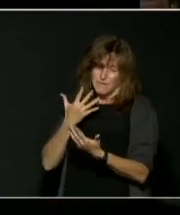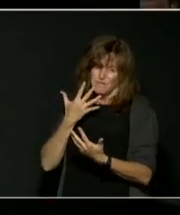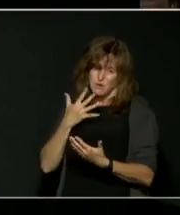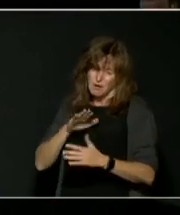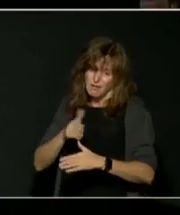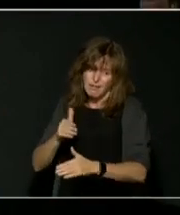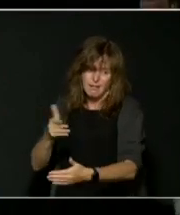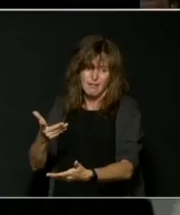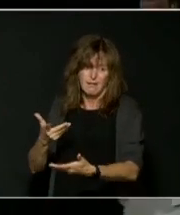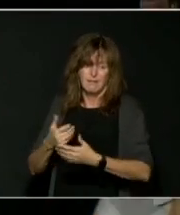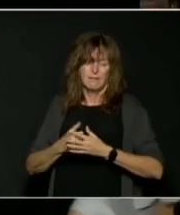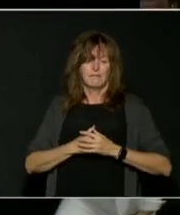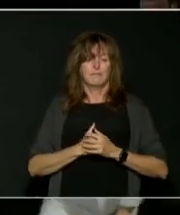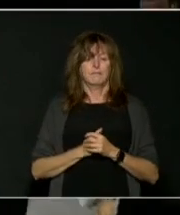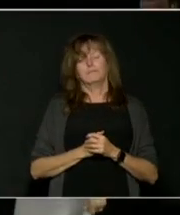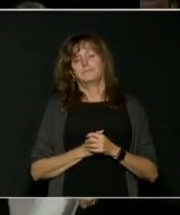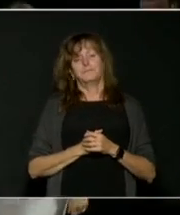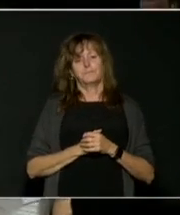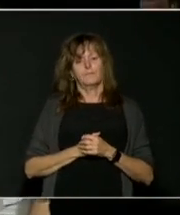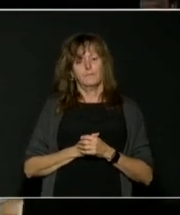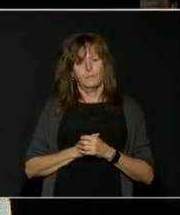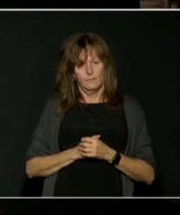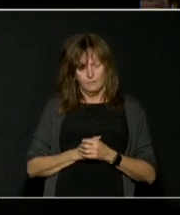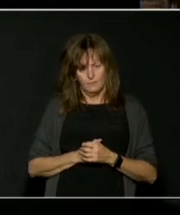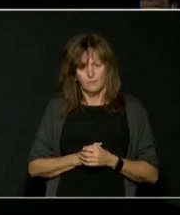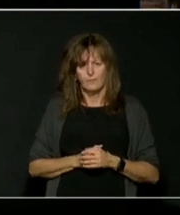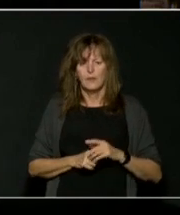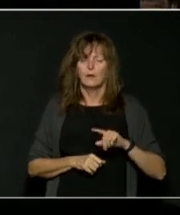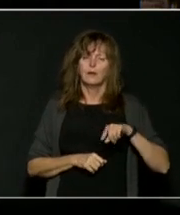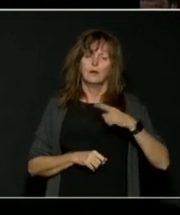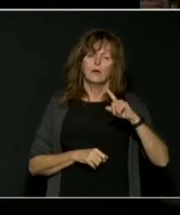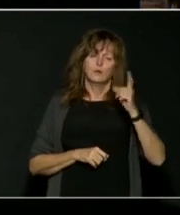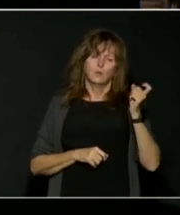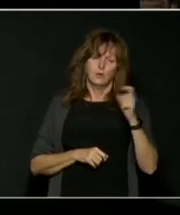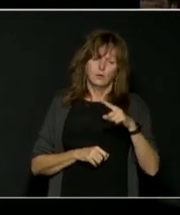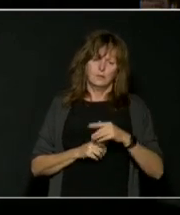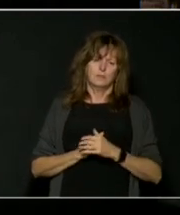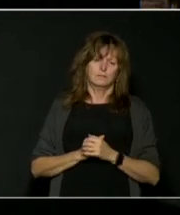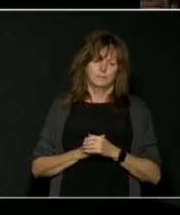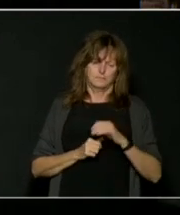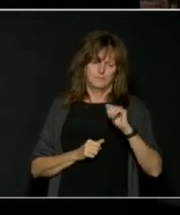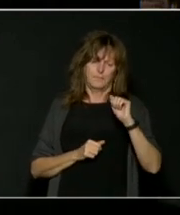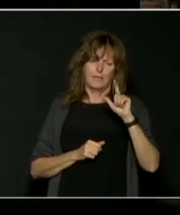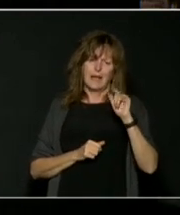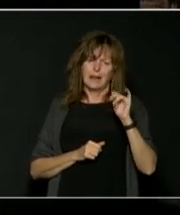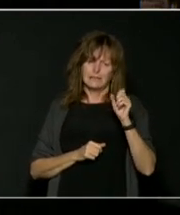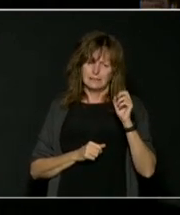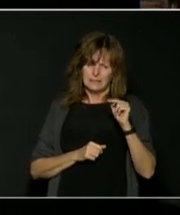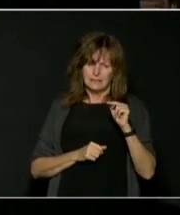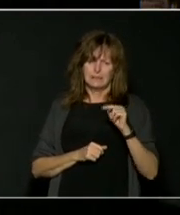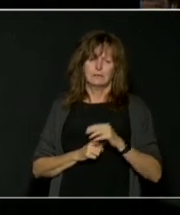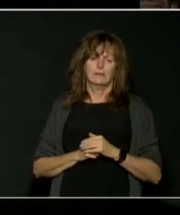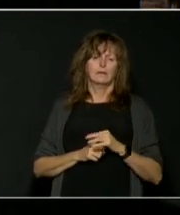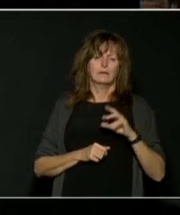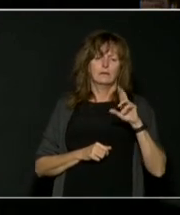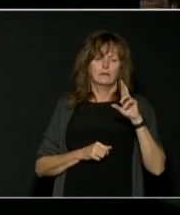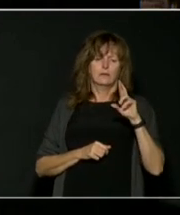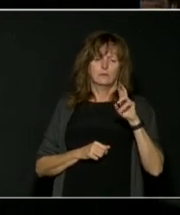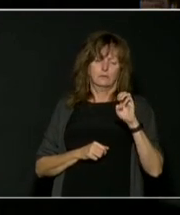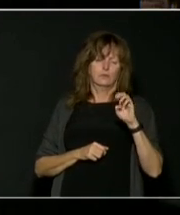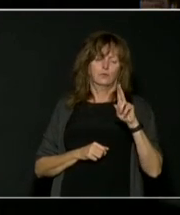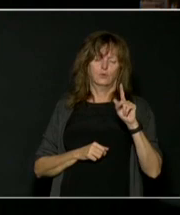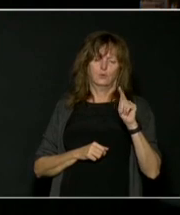question. Your next question comes from Allison Martell with Reuters. Please go ahead. Thanks. Can you tell me